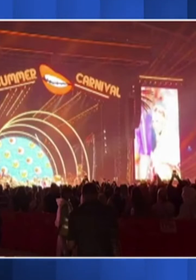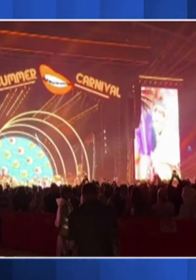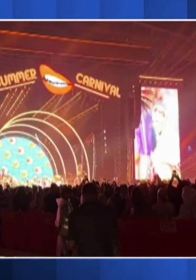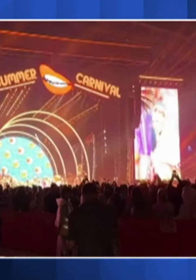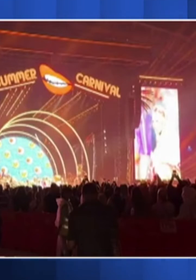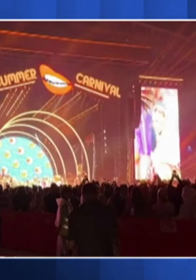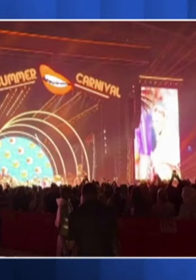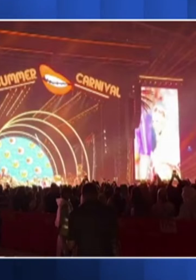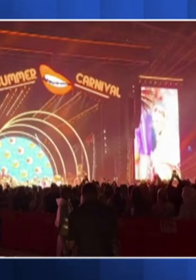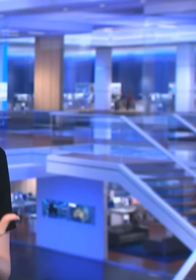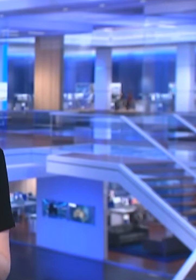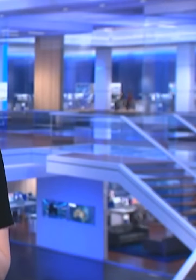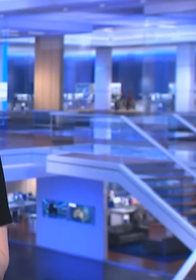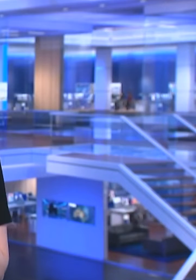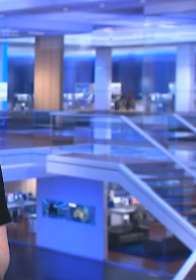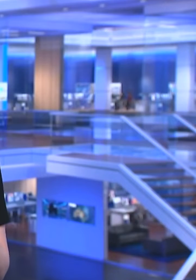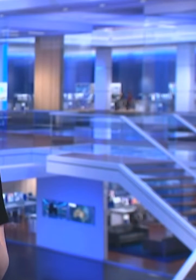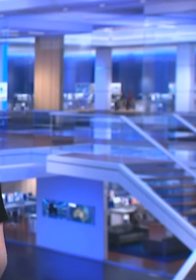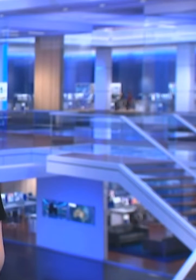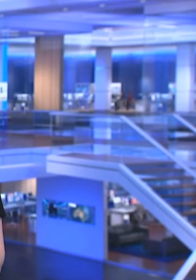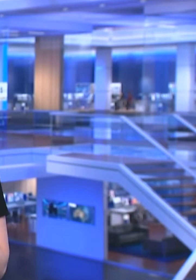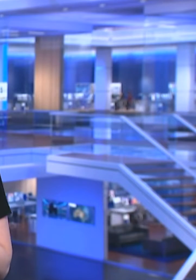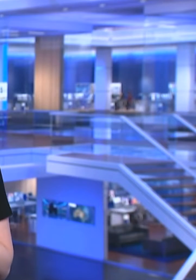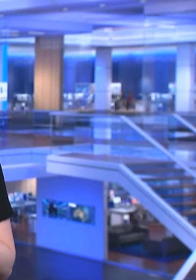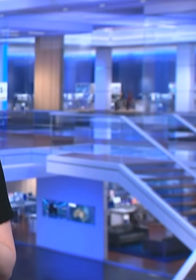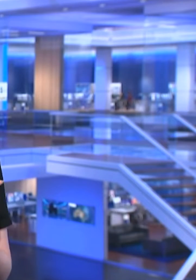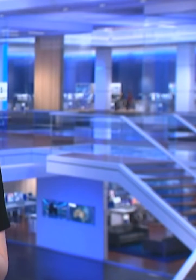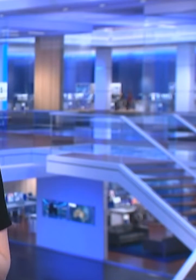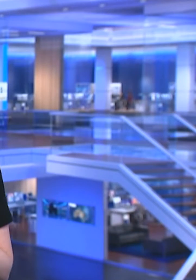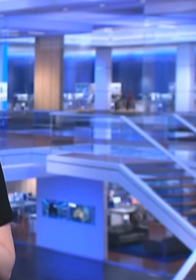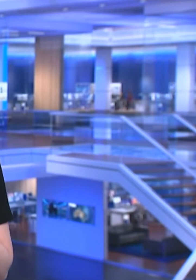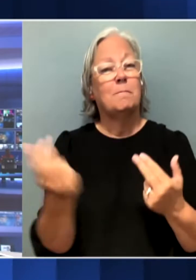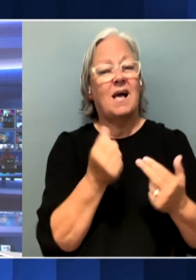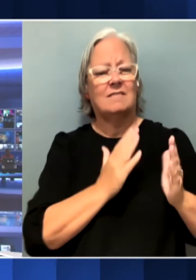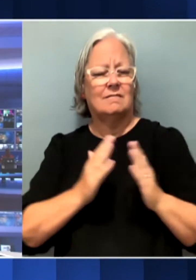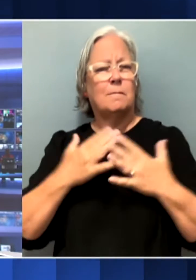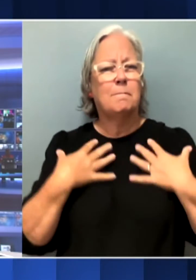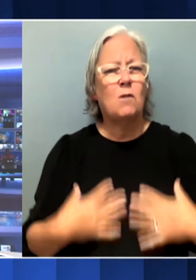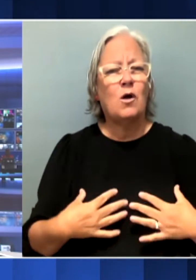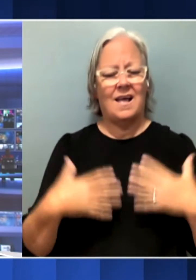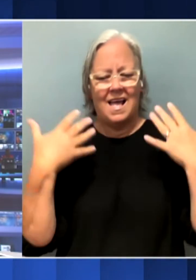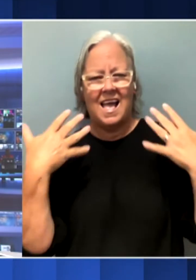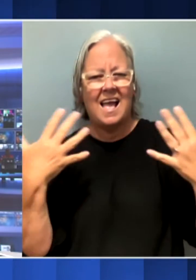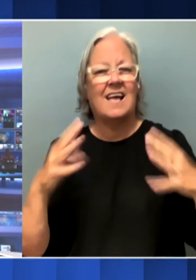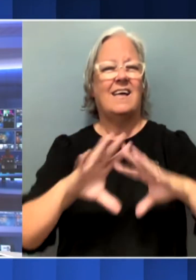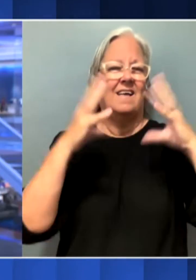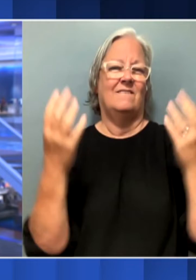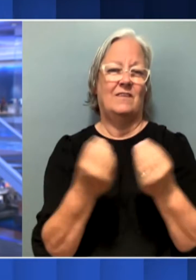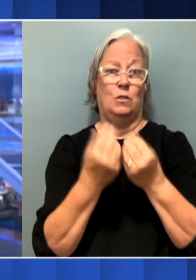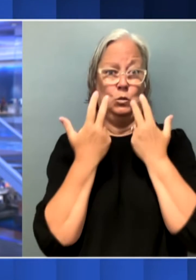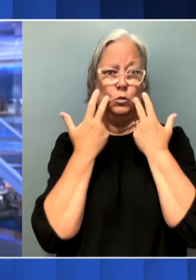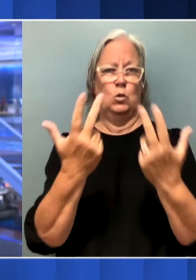it a joyful song? Is it a sad song? So we use our bodies, our movement, our hands all together to show the